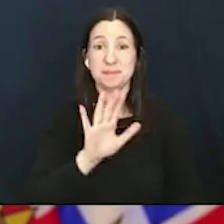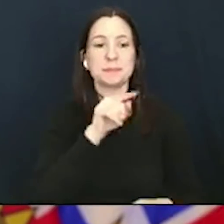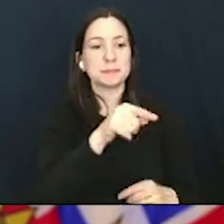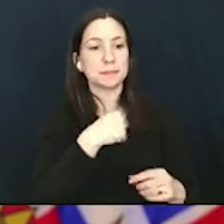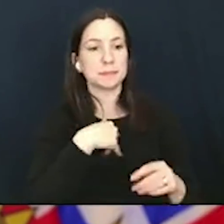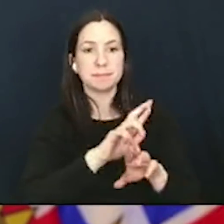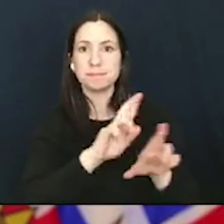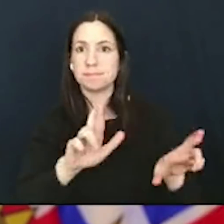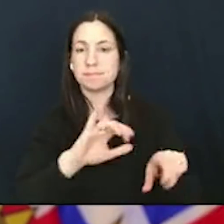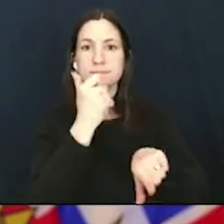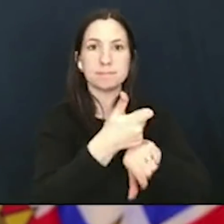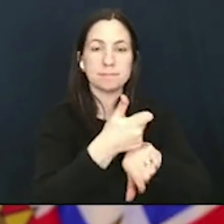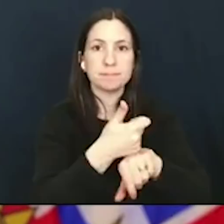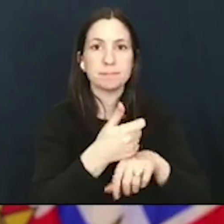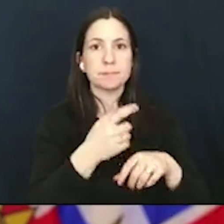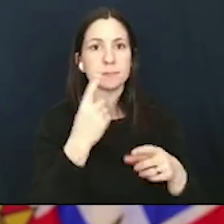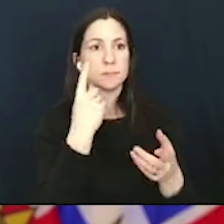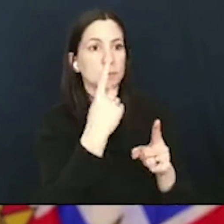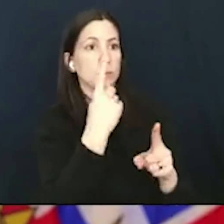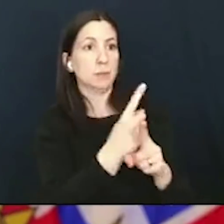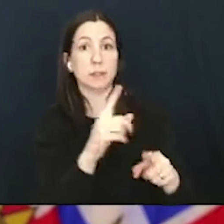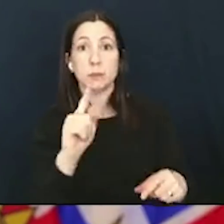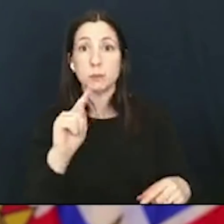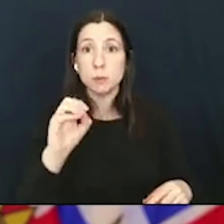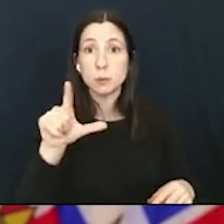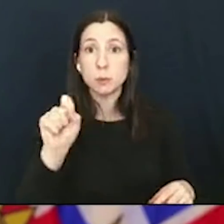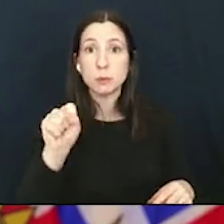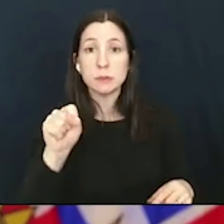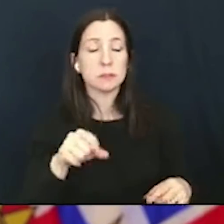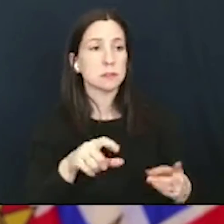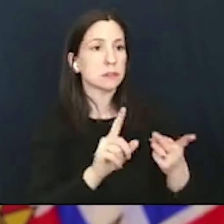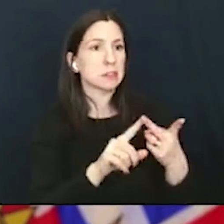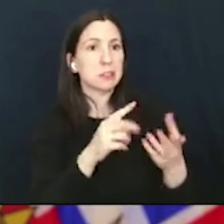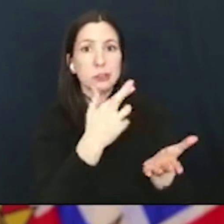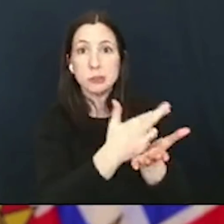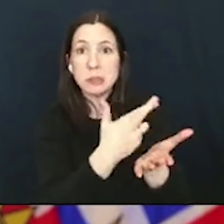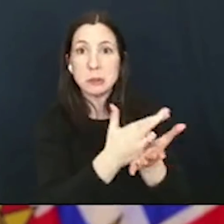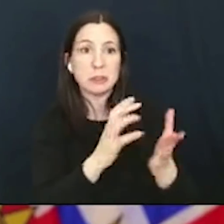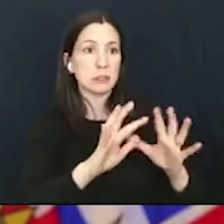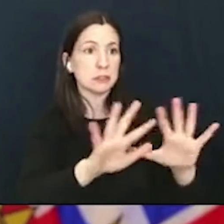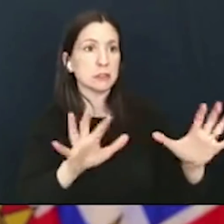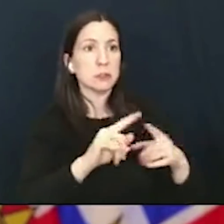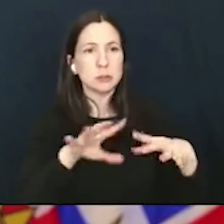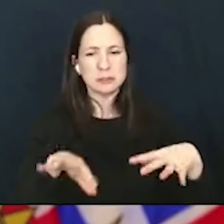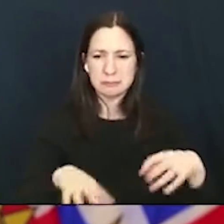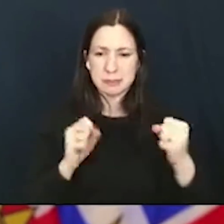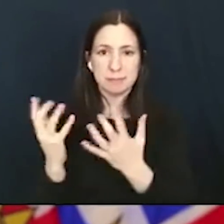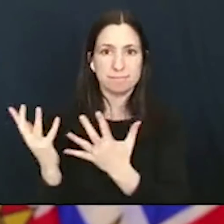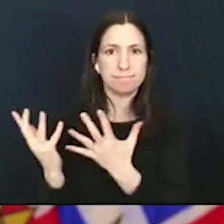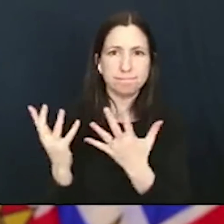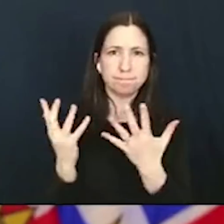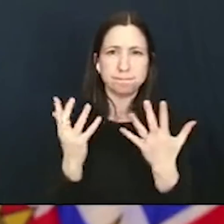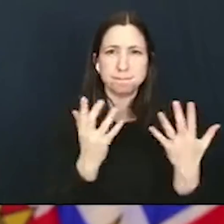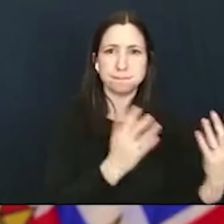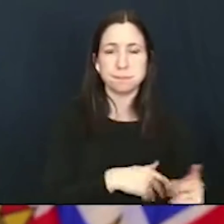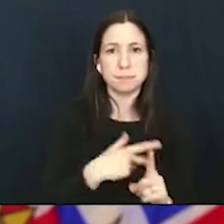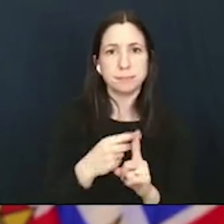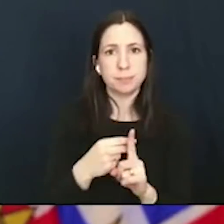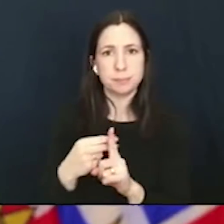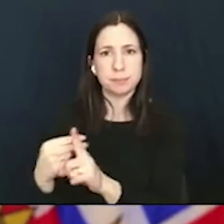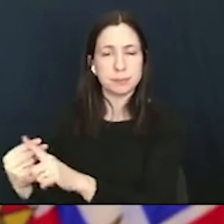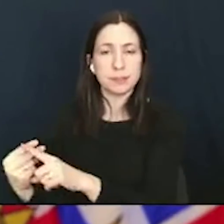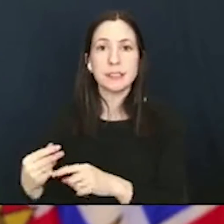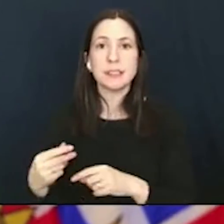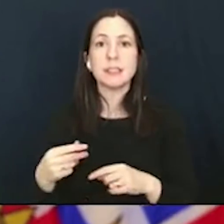and the resources to take on this incredible and significant task. And we have